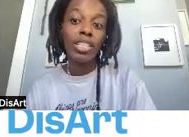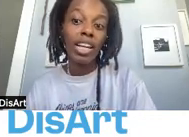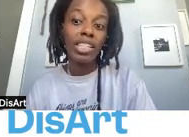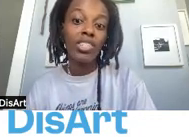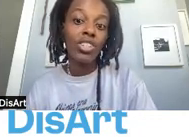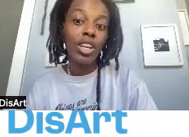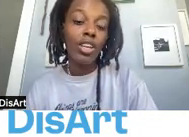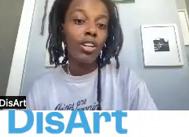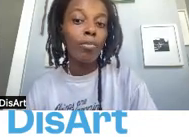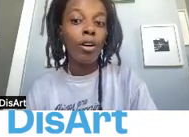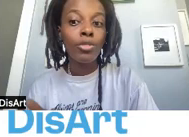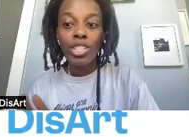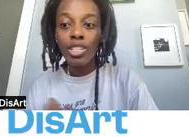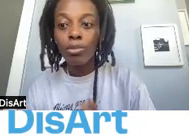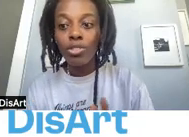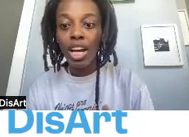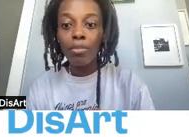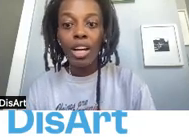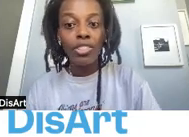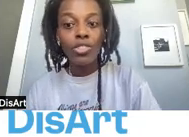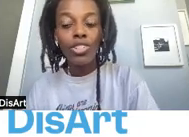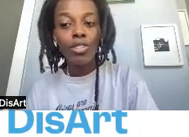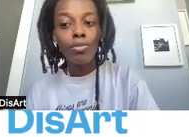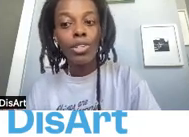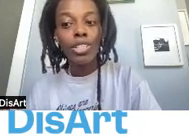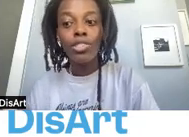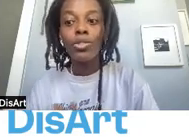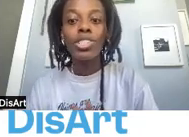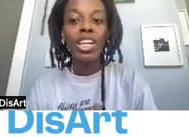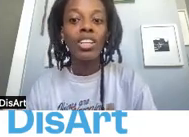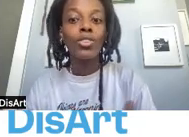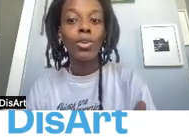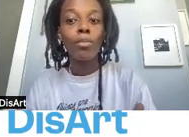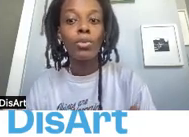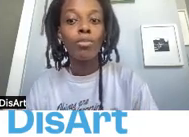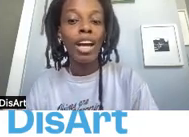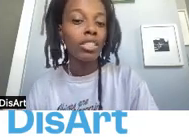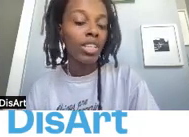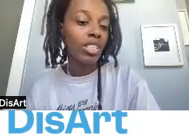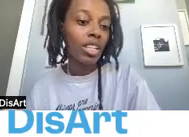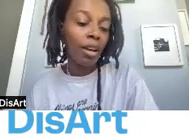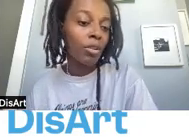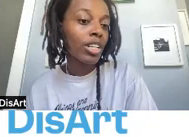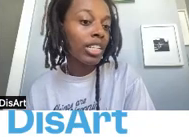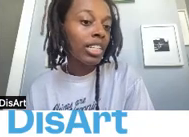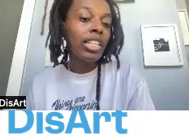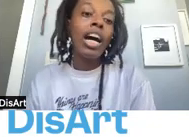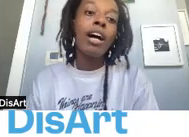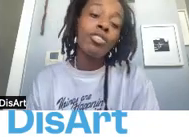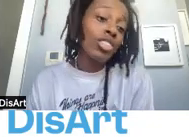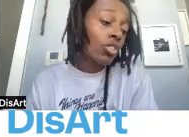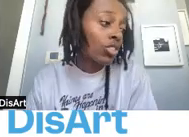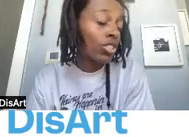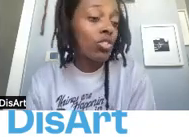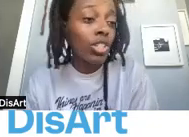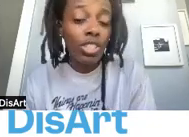and white signage. There are palm trees and a blue sky behind the structure and four individuals standing on the ramp with their backs facing the camera.